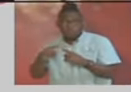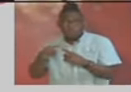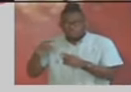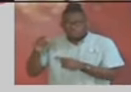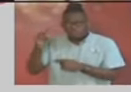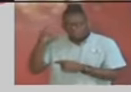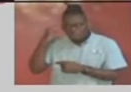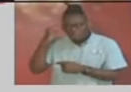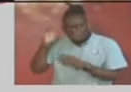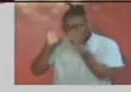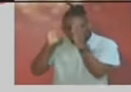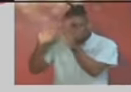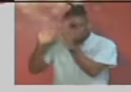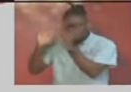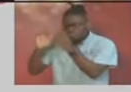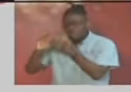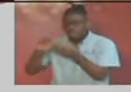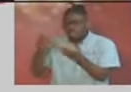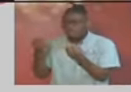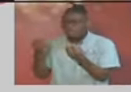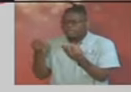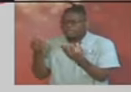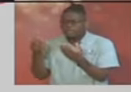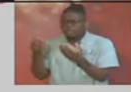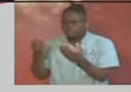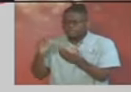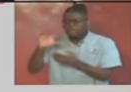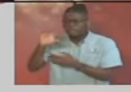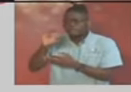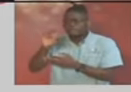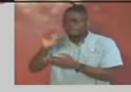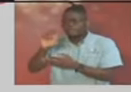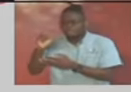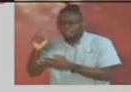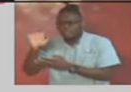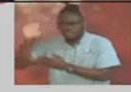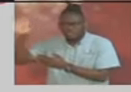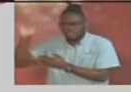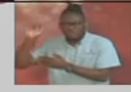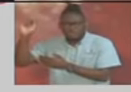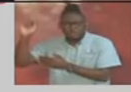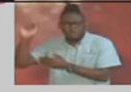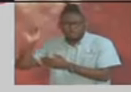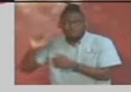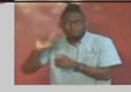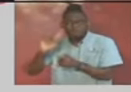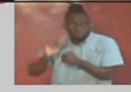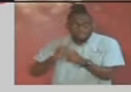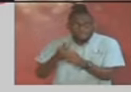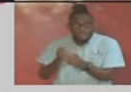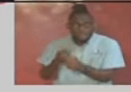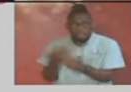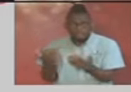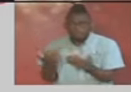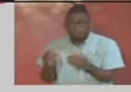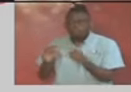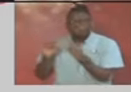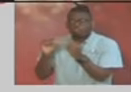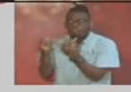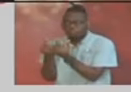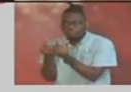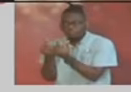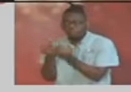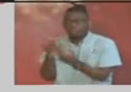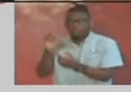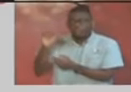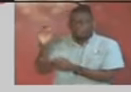we are looking at Trinidad and Tobago. So in our first tranche of 20%, we will use similar formulas and